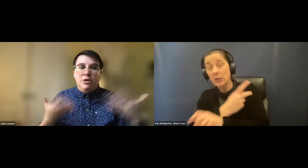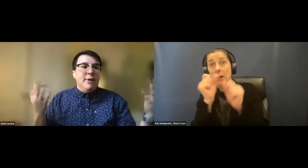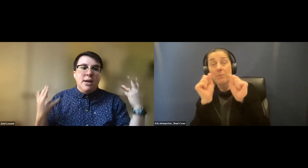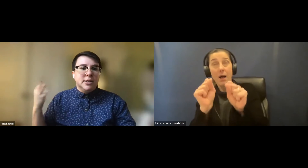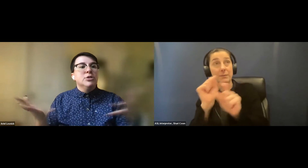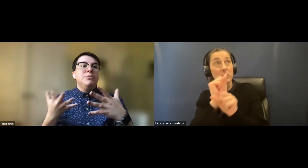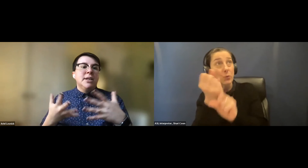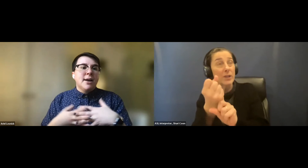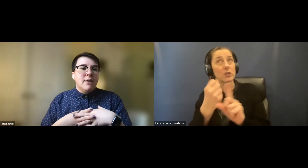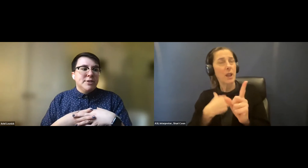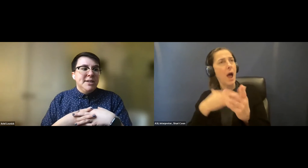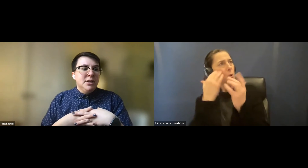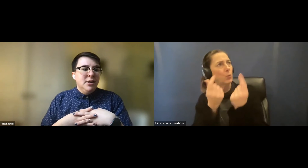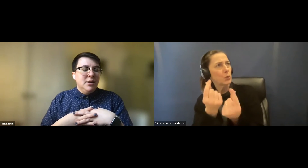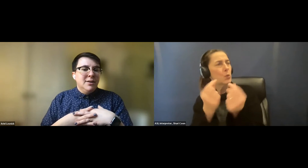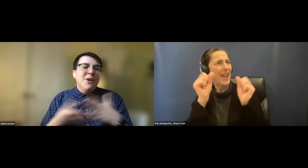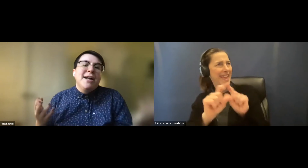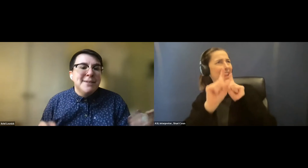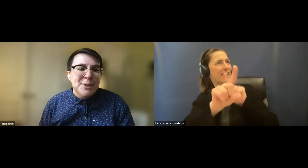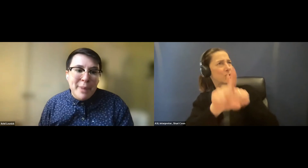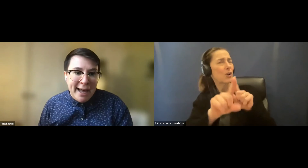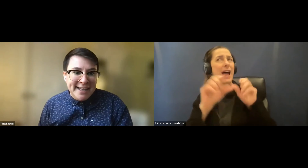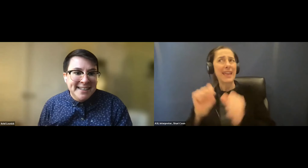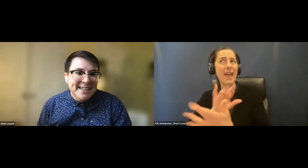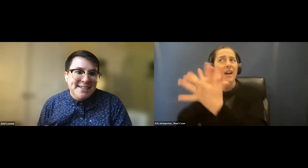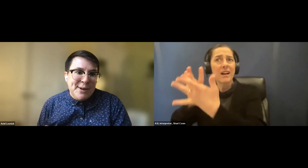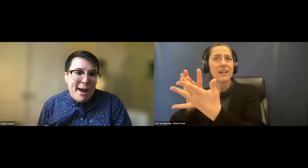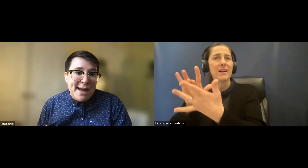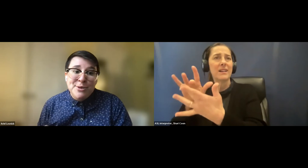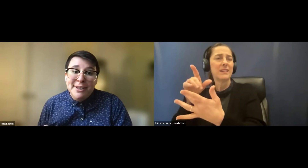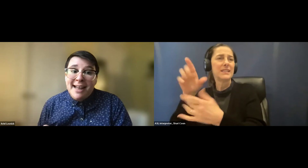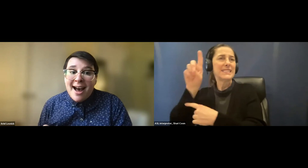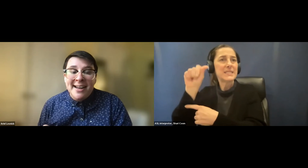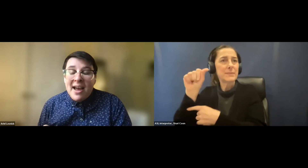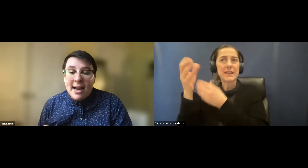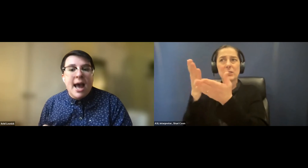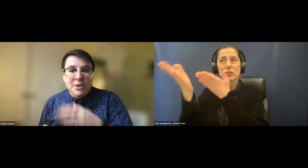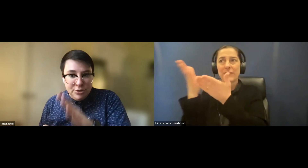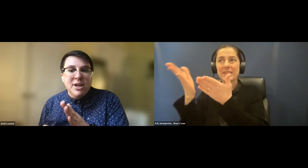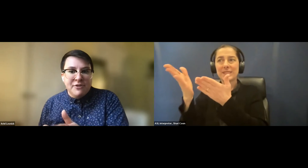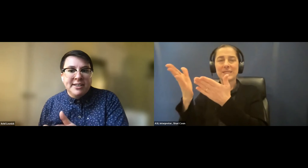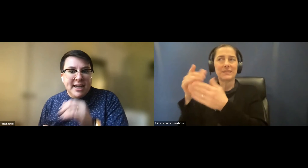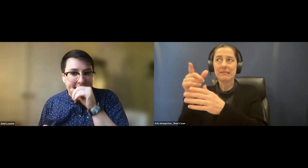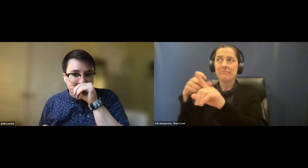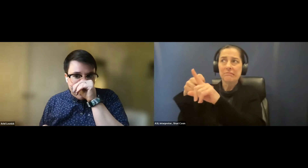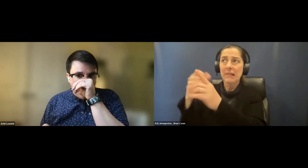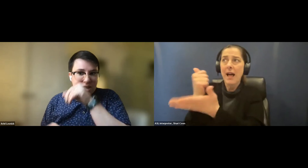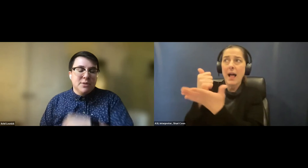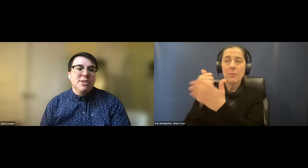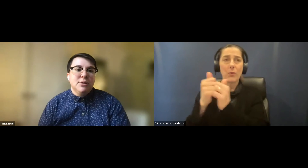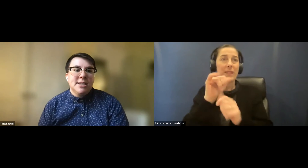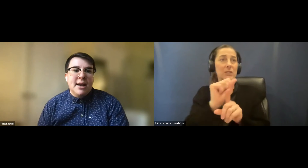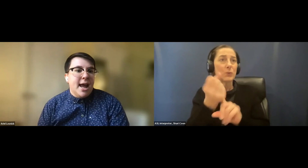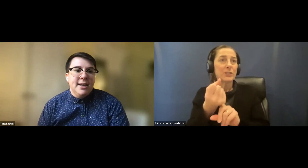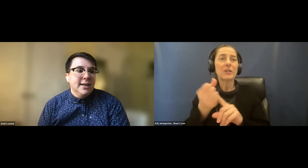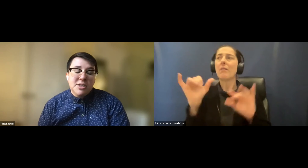too, and include me in that conversation. Oh, that's not so bad. So I do a lot. I do definitely have this situation